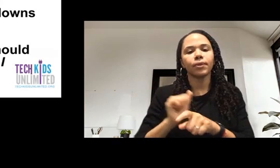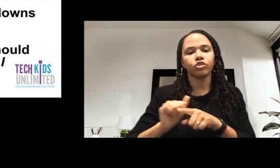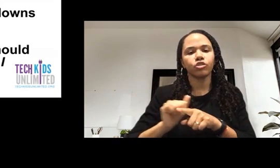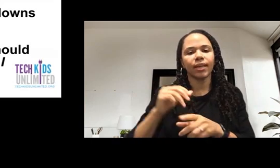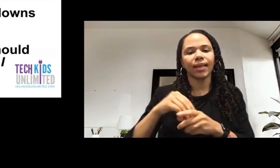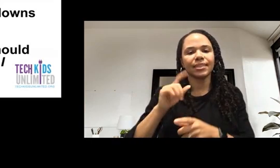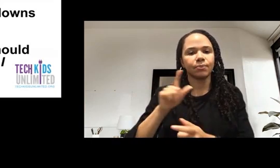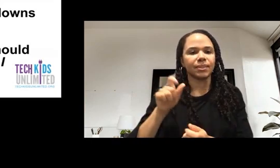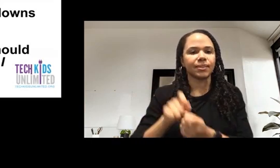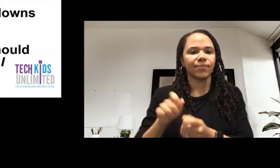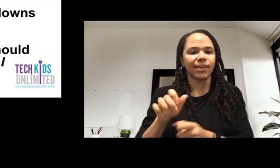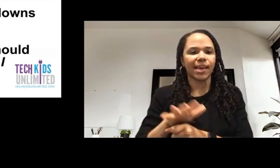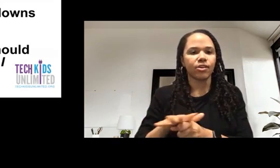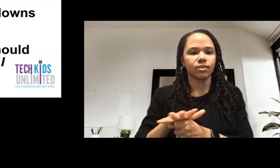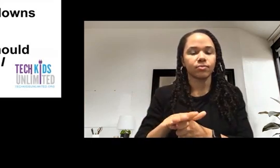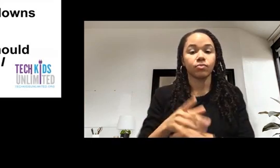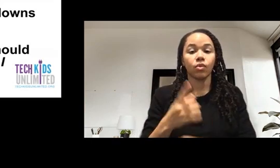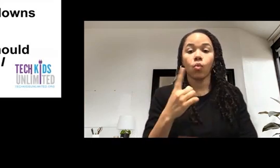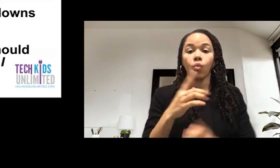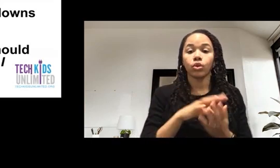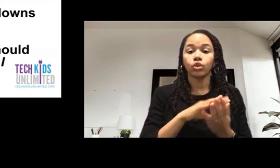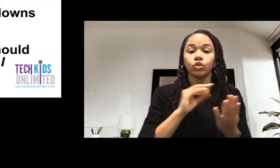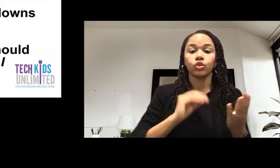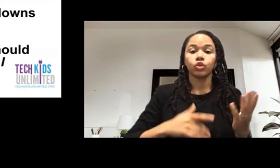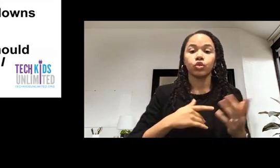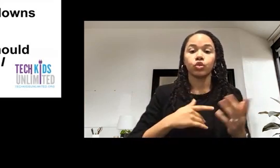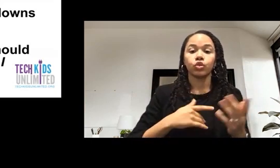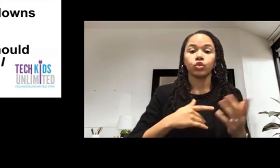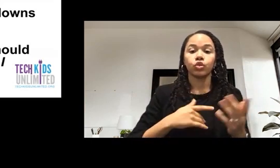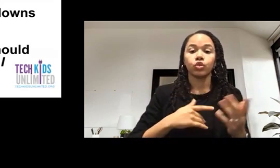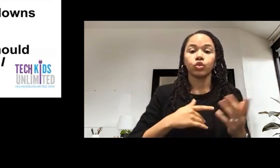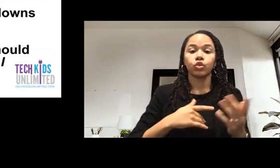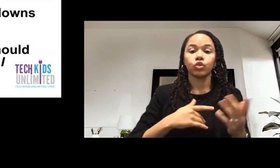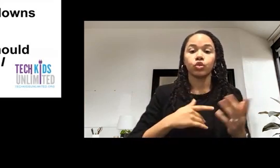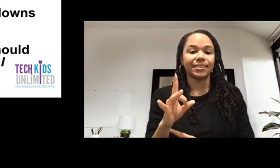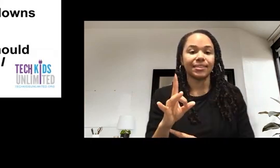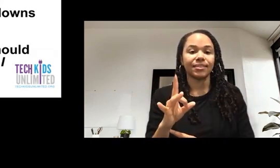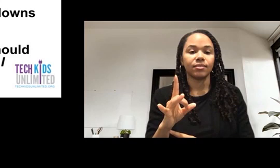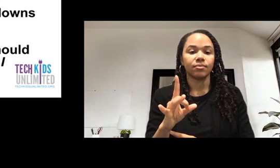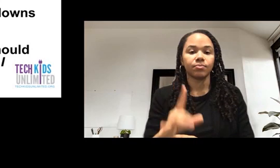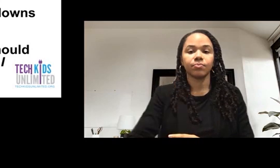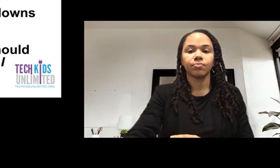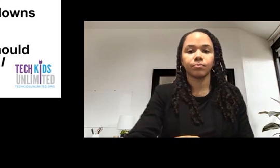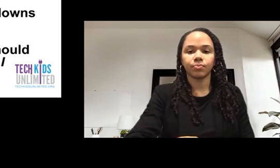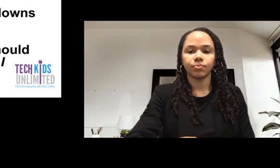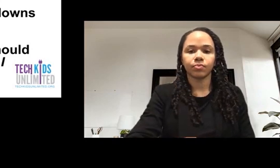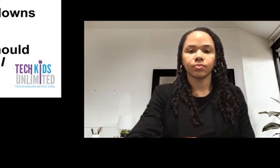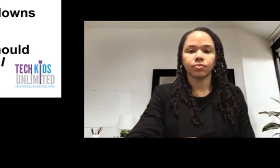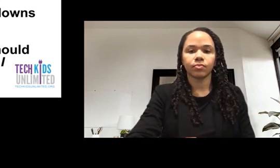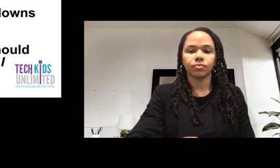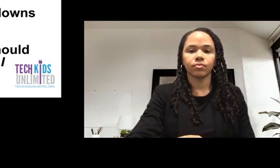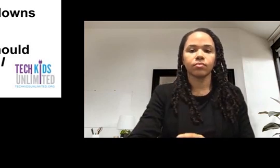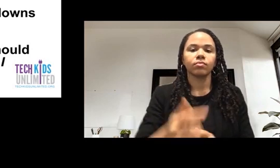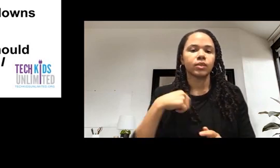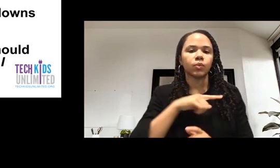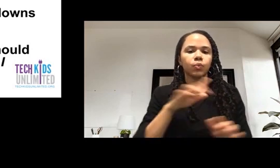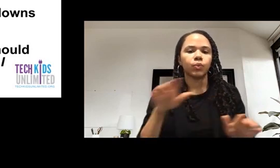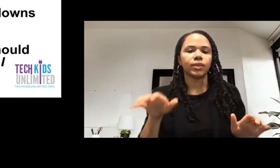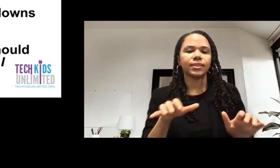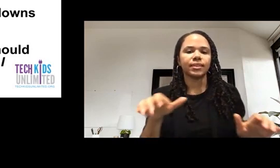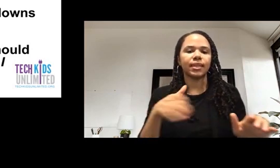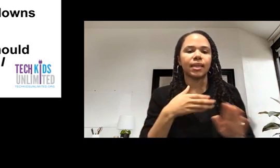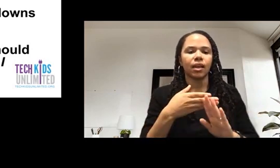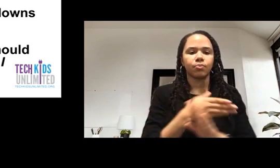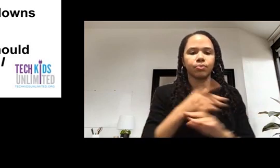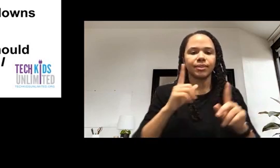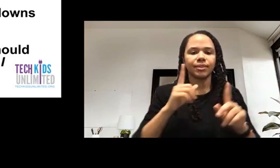of our students in 2018, we did a pre-test when we were serving